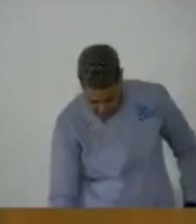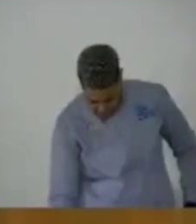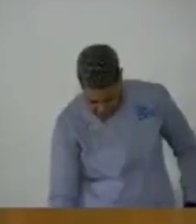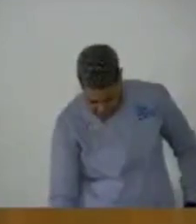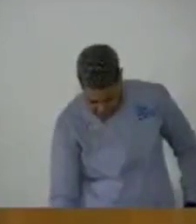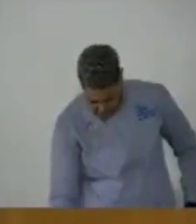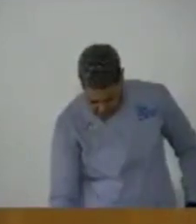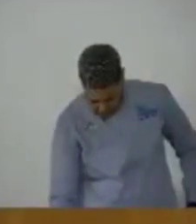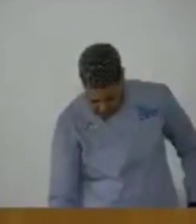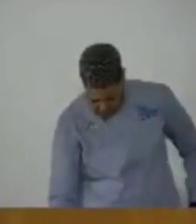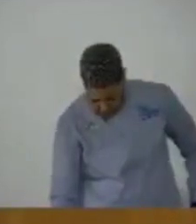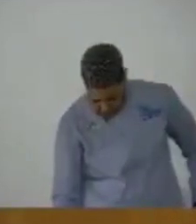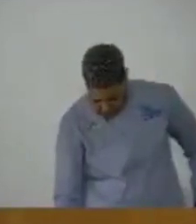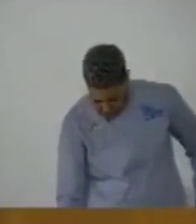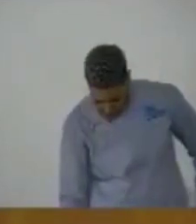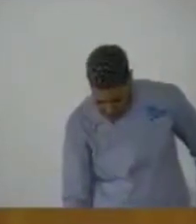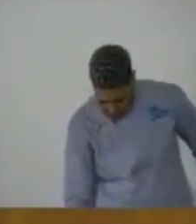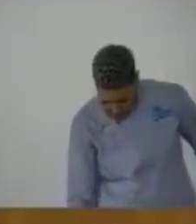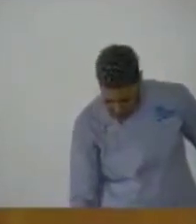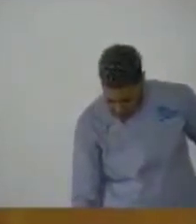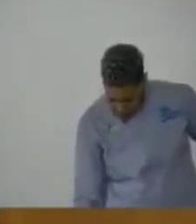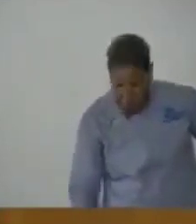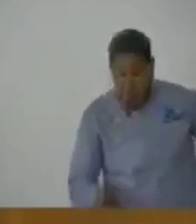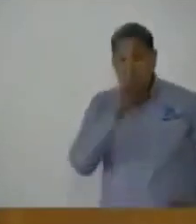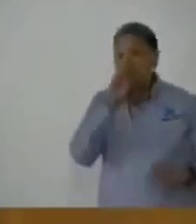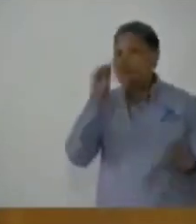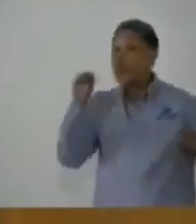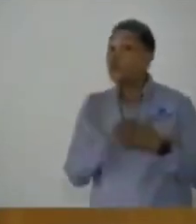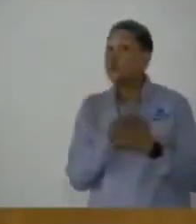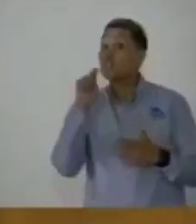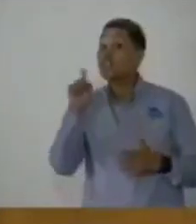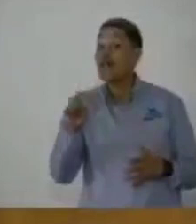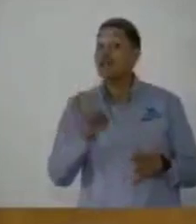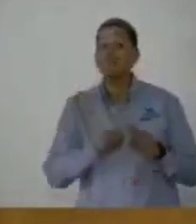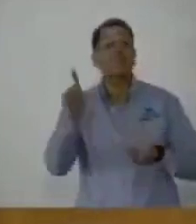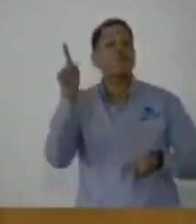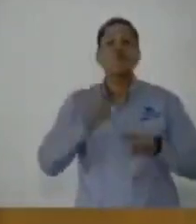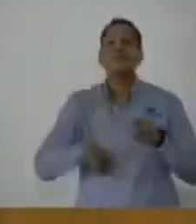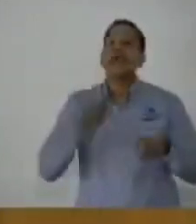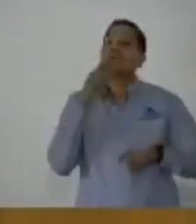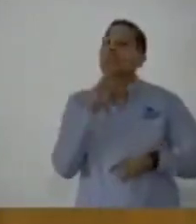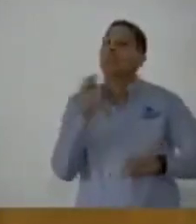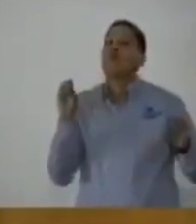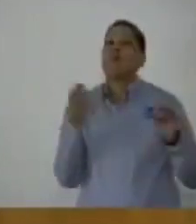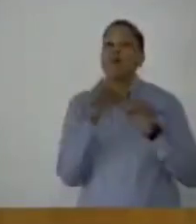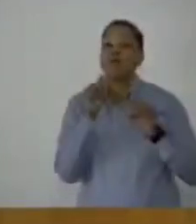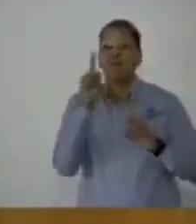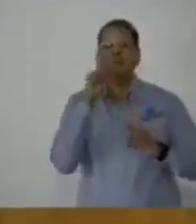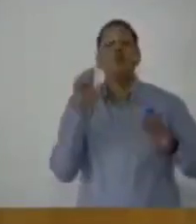But you can never say no more taxes, because more taxes have come unto the people.